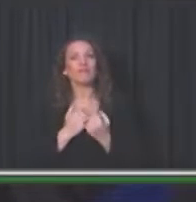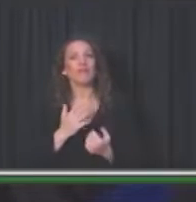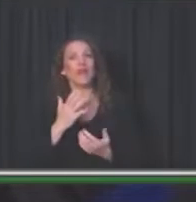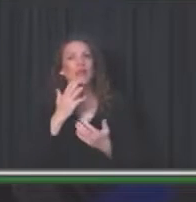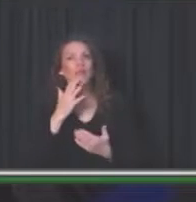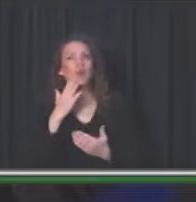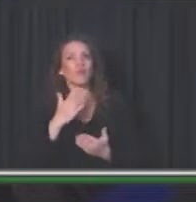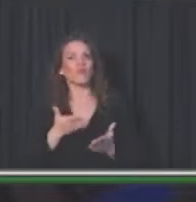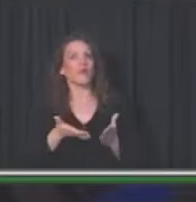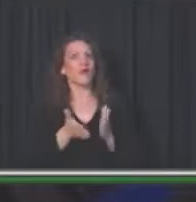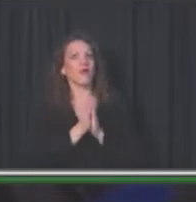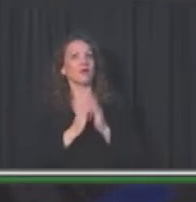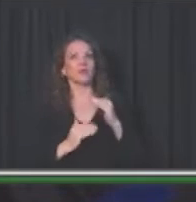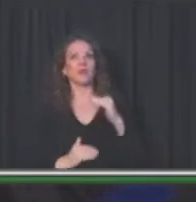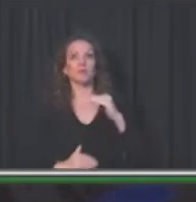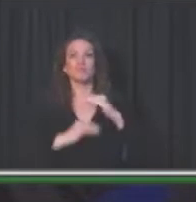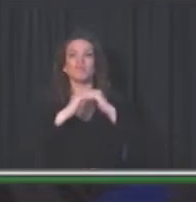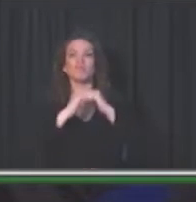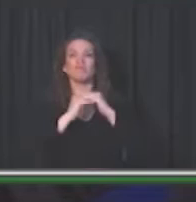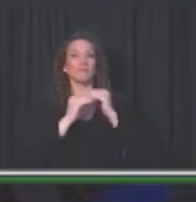the most of our students.